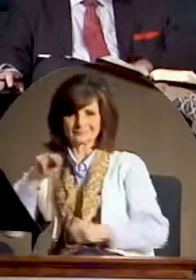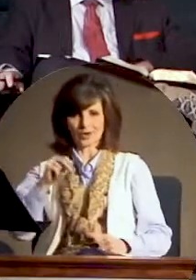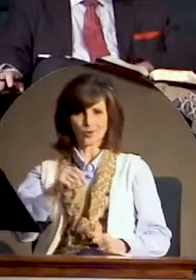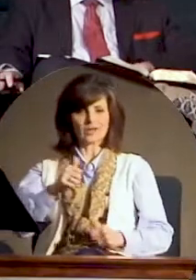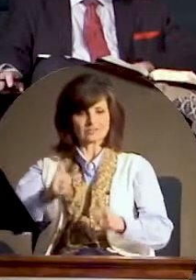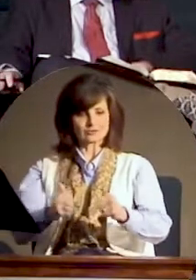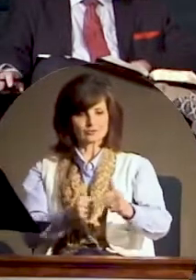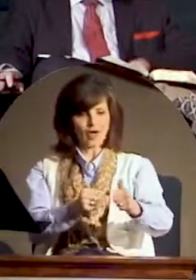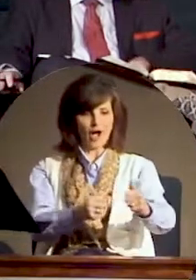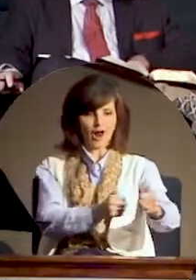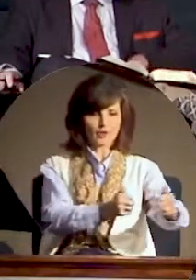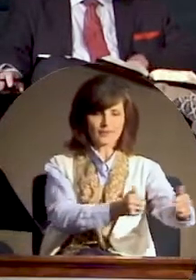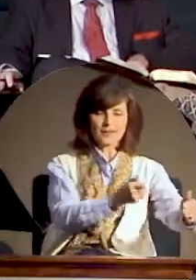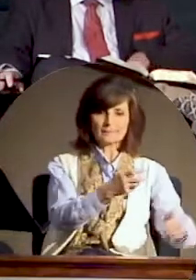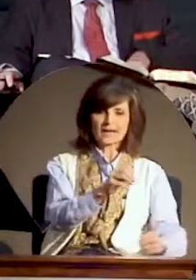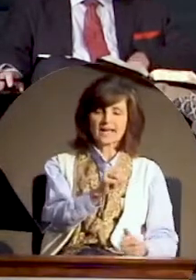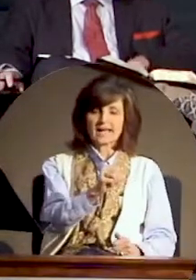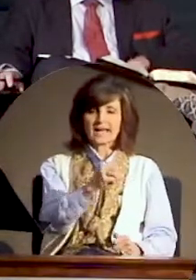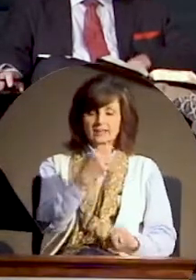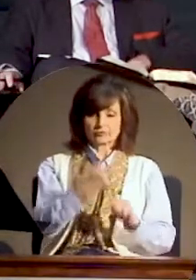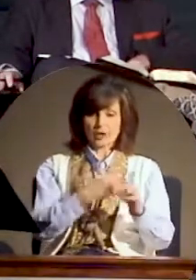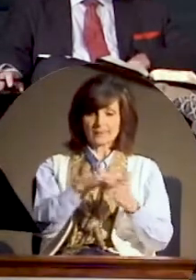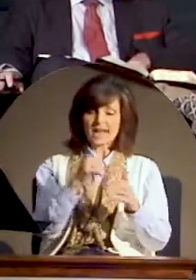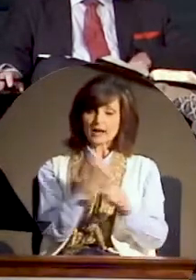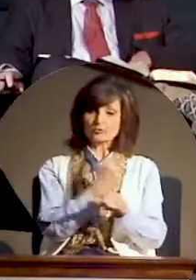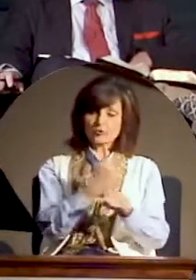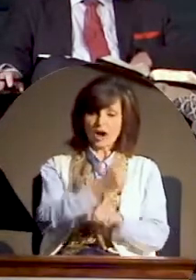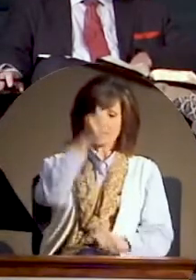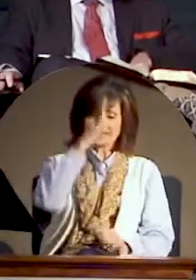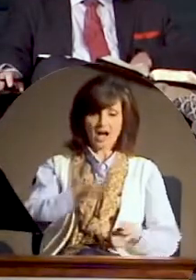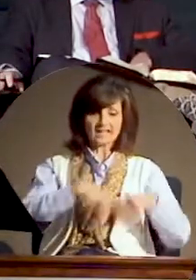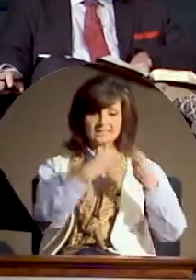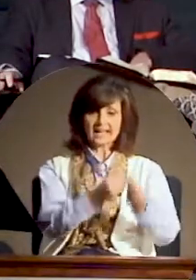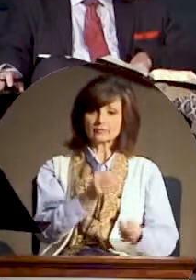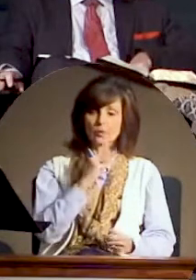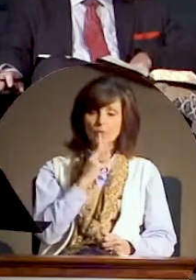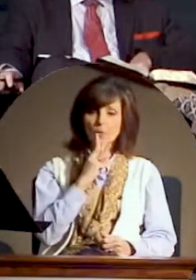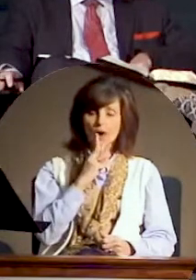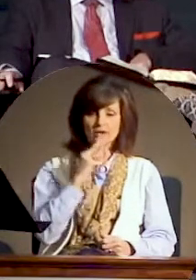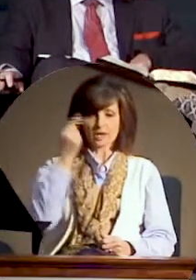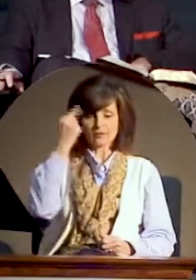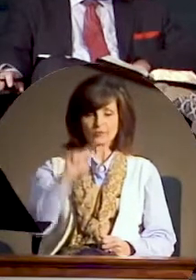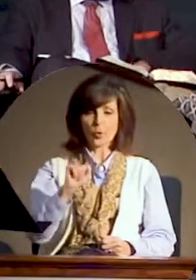followed them through that wilderness, and from that rock, God supplied water for